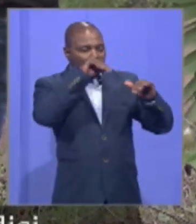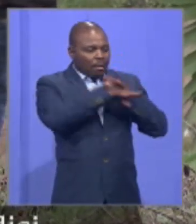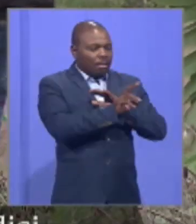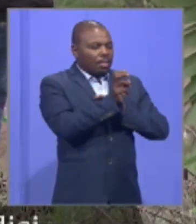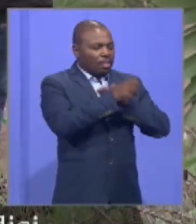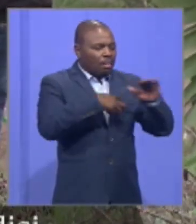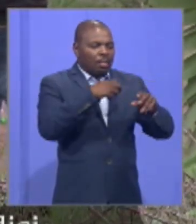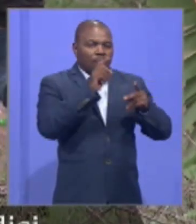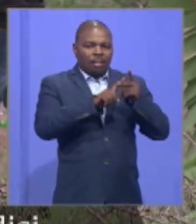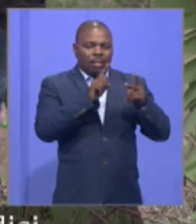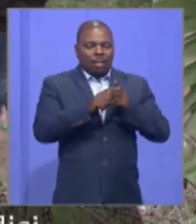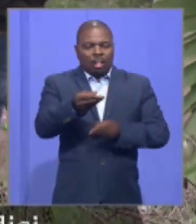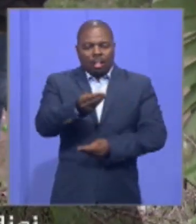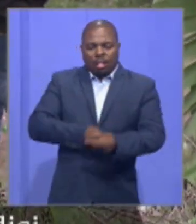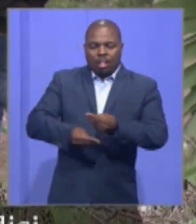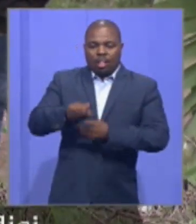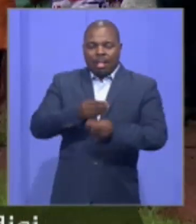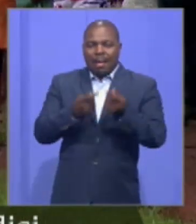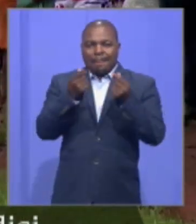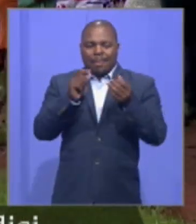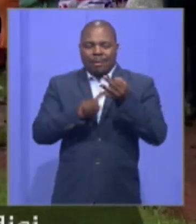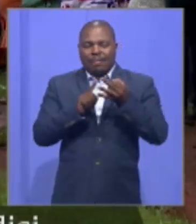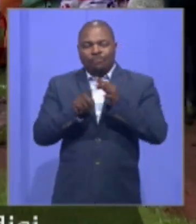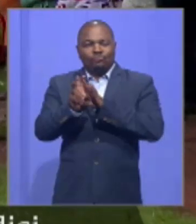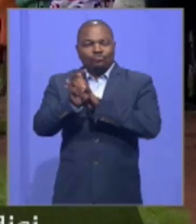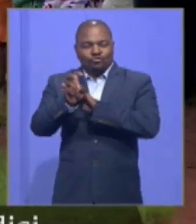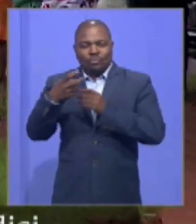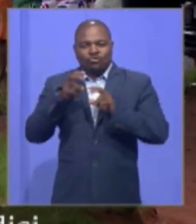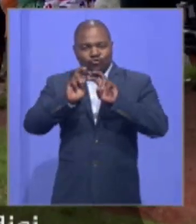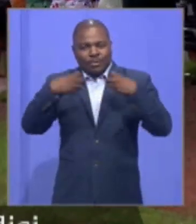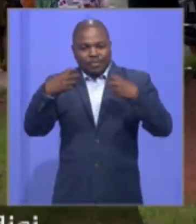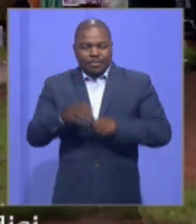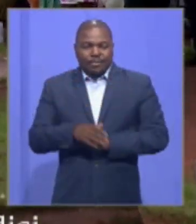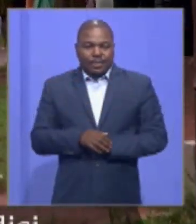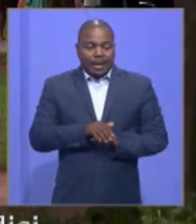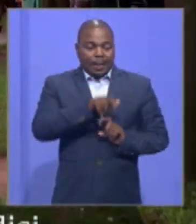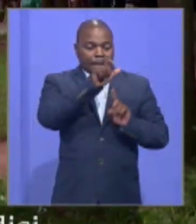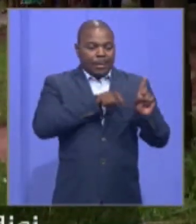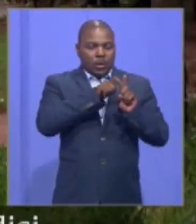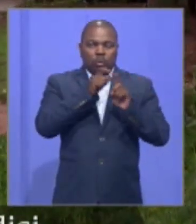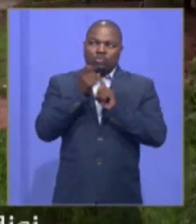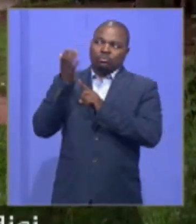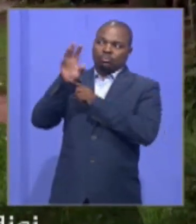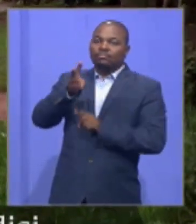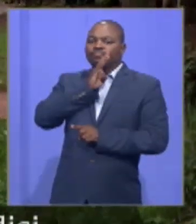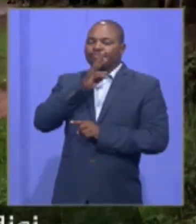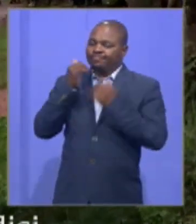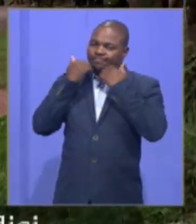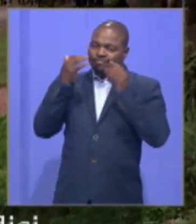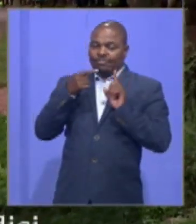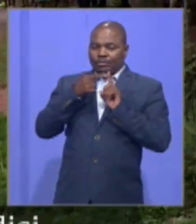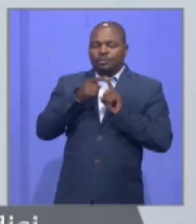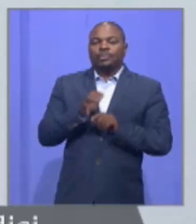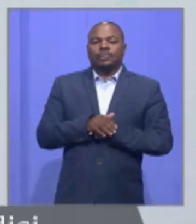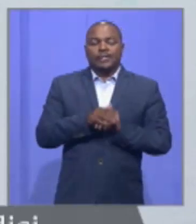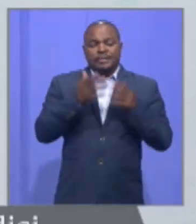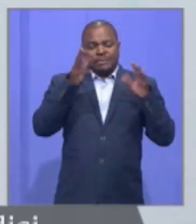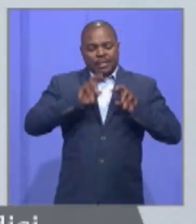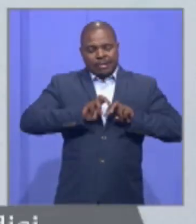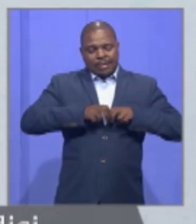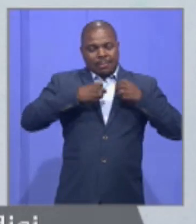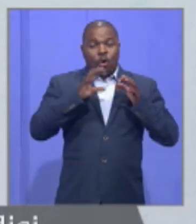ka madi e se mo molaong le petelelo. Mongwe wa batswasetlhabelo yo sa batleng leina la gagwe le itsiwe ka ntlha ya poifo o ne a betelelwa